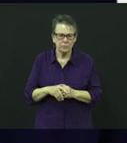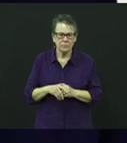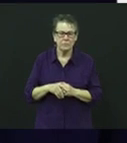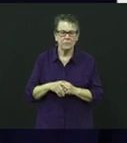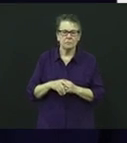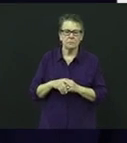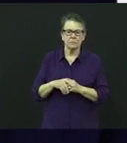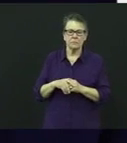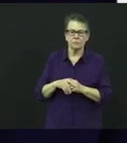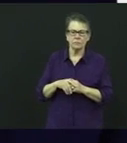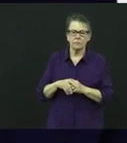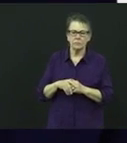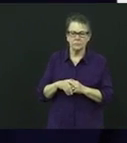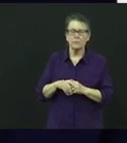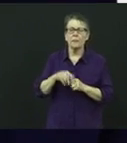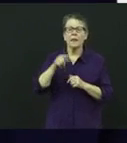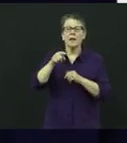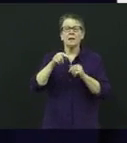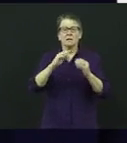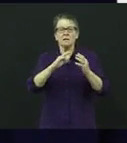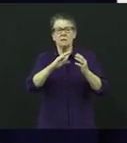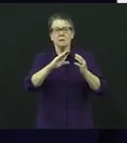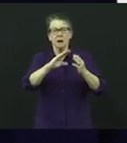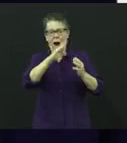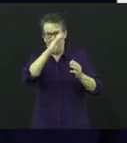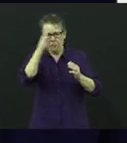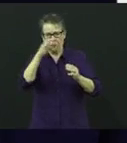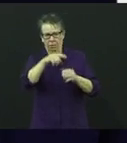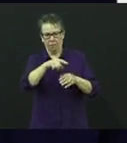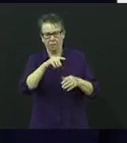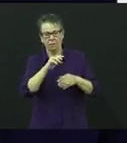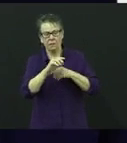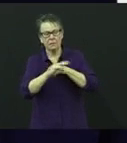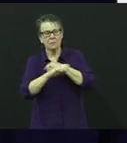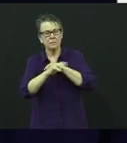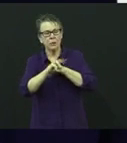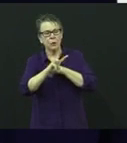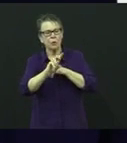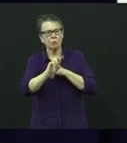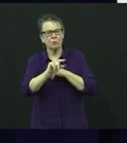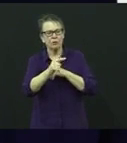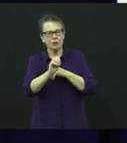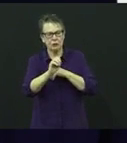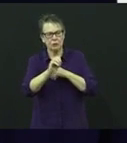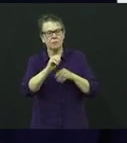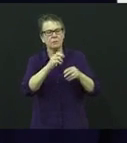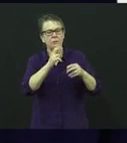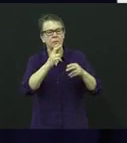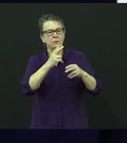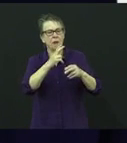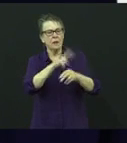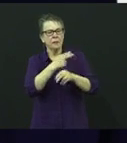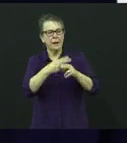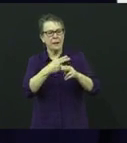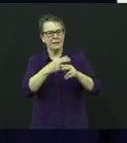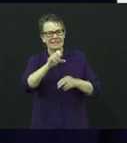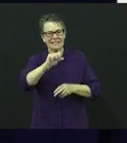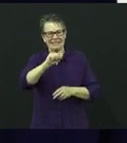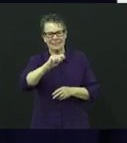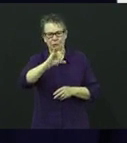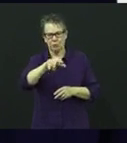This may result, unfortunately, and ultimately in the closure of that facility, a facility that